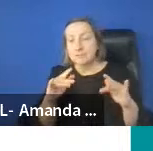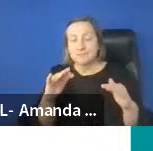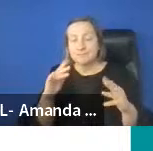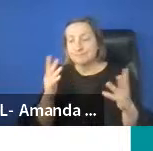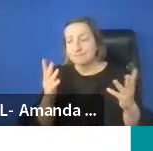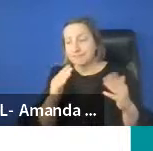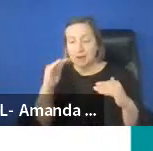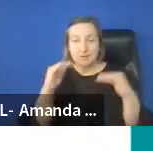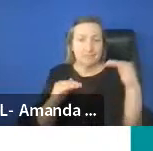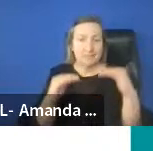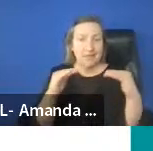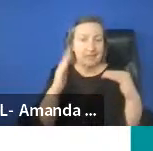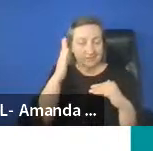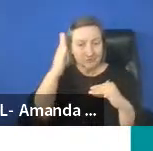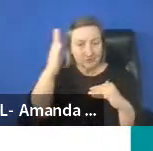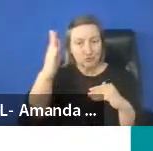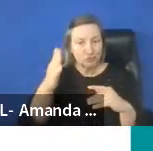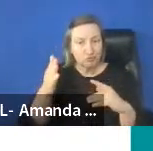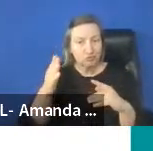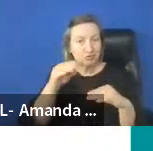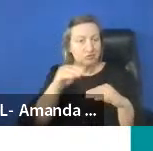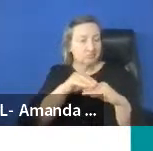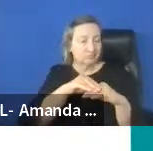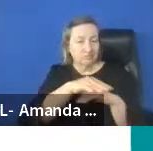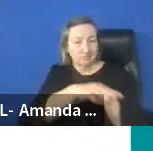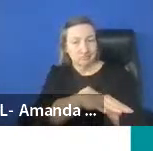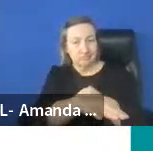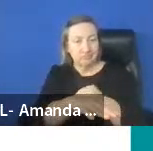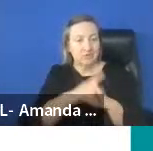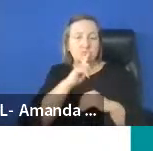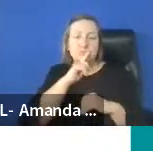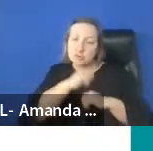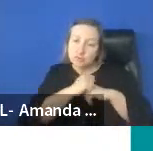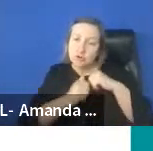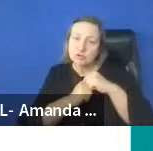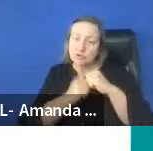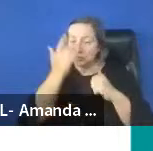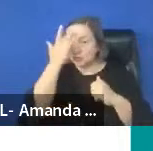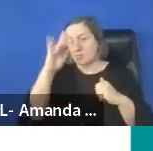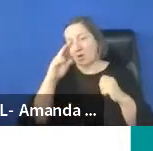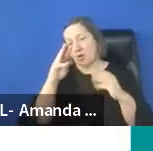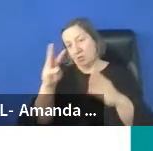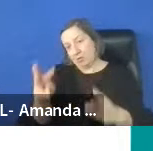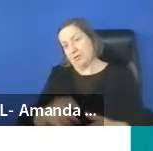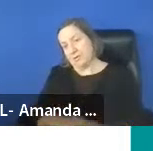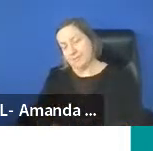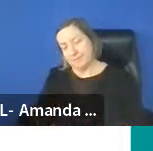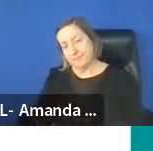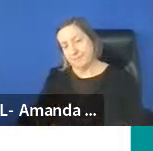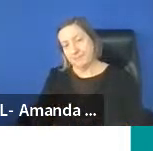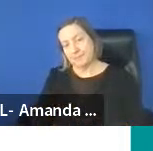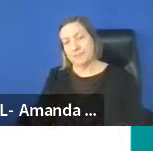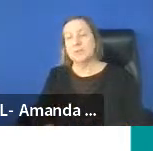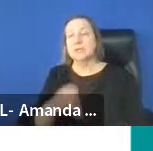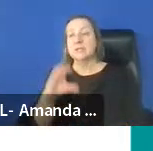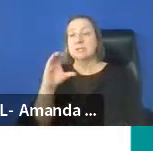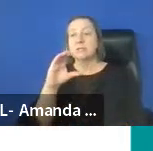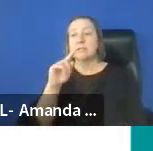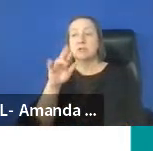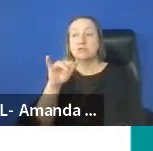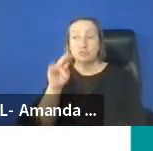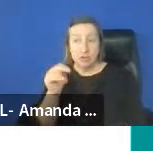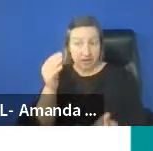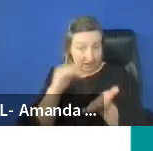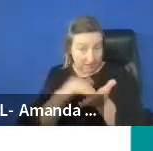in a very structured and smart way. CTRAN, once again,